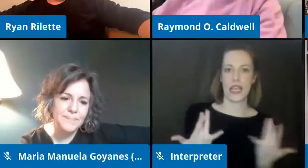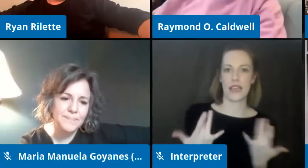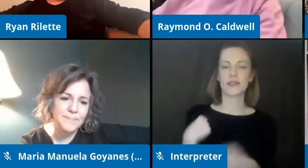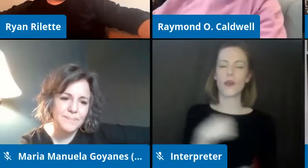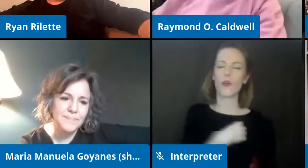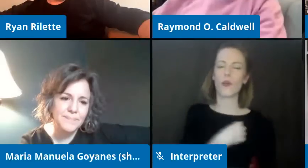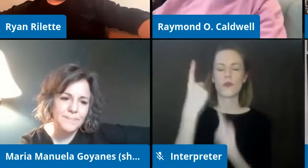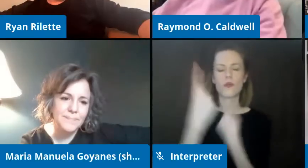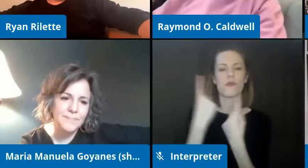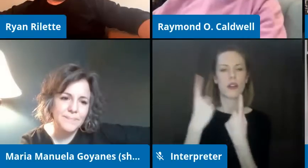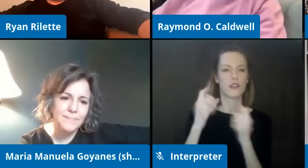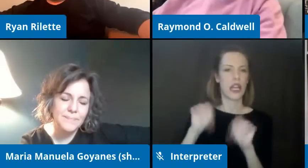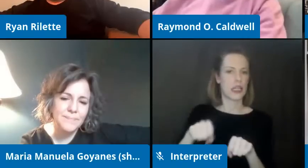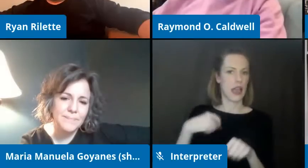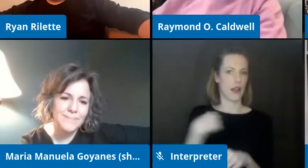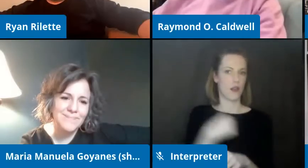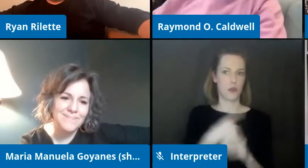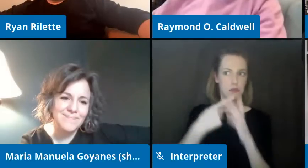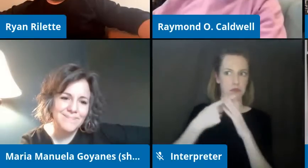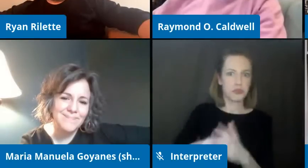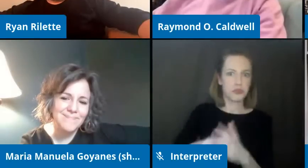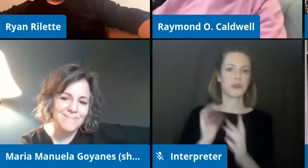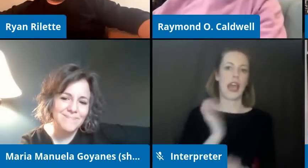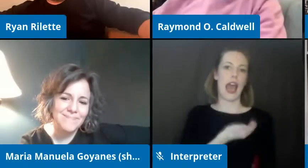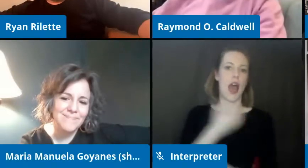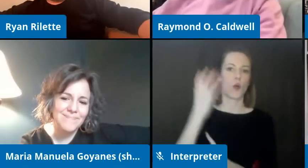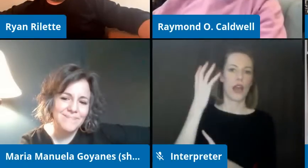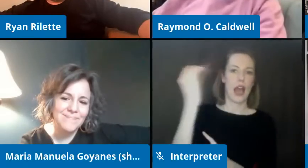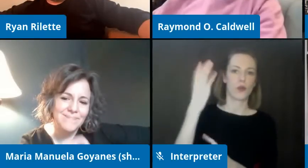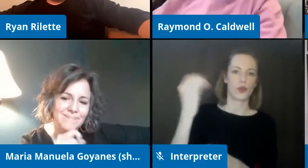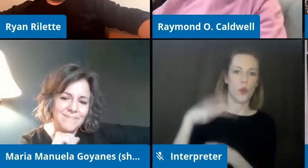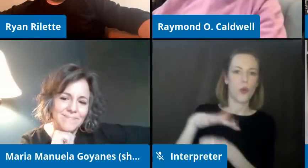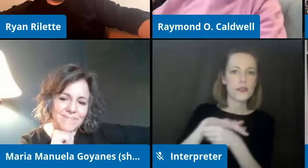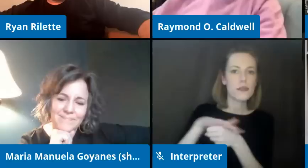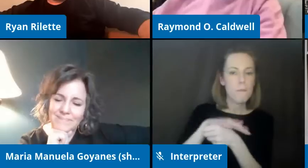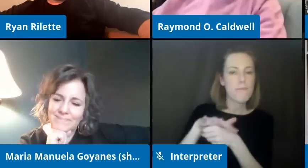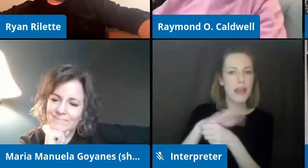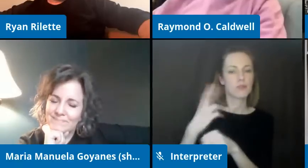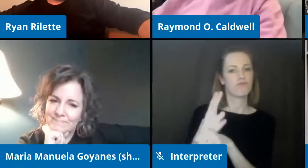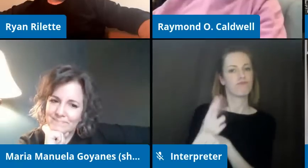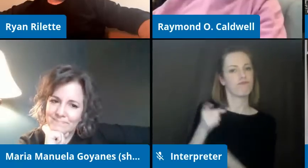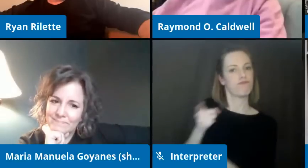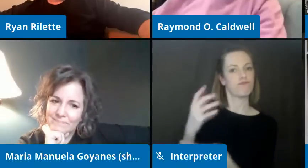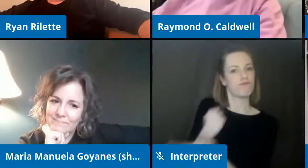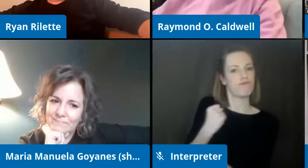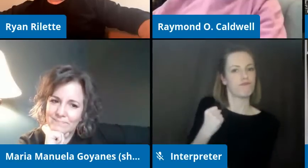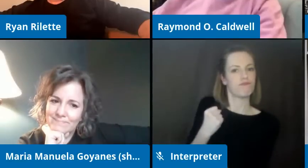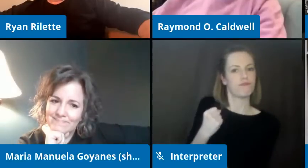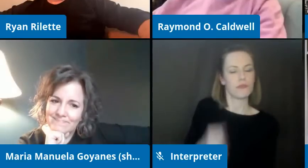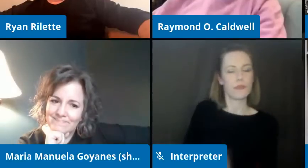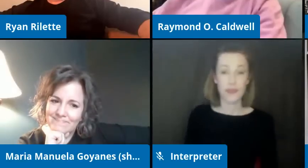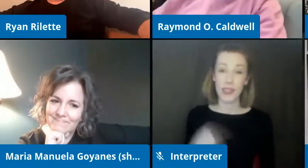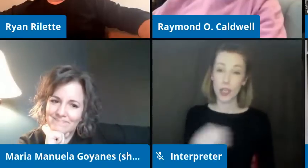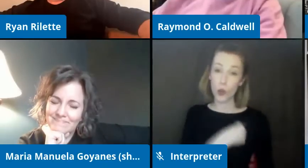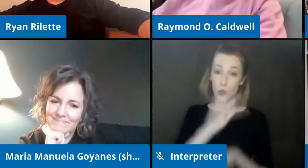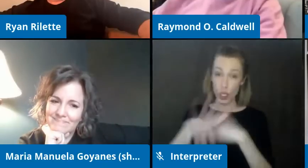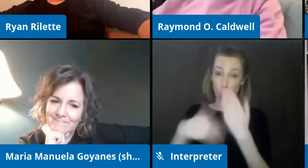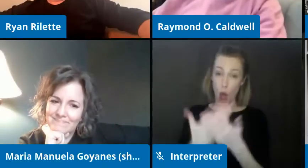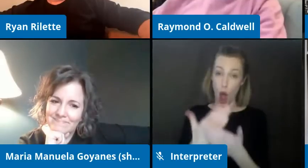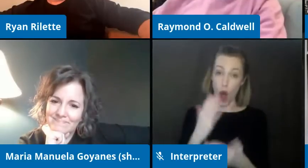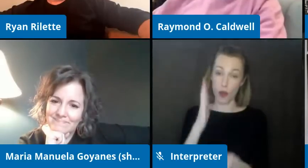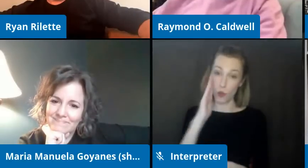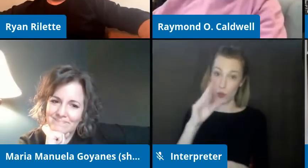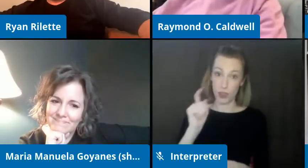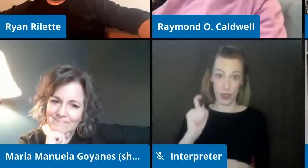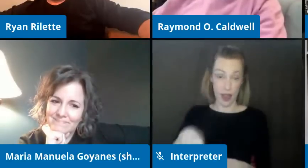But that's, you know, but yeah, we're all gonna have to take some sort of precautions